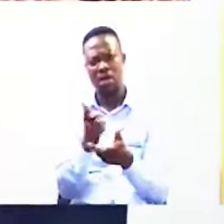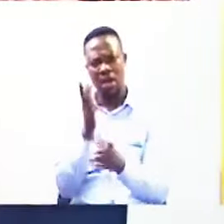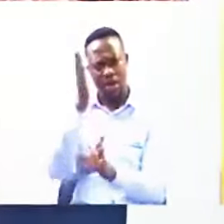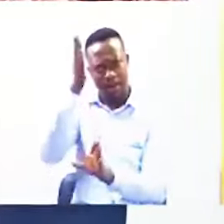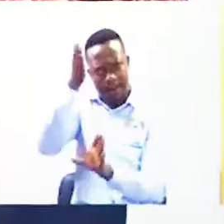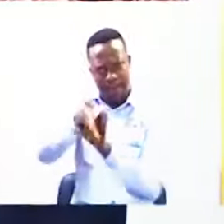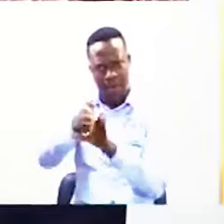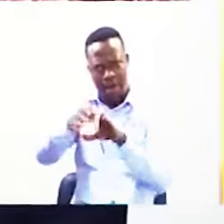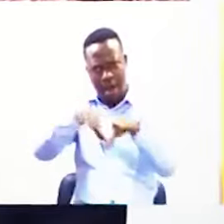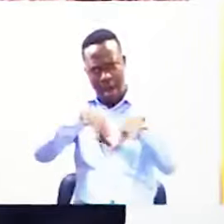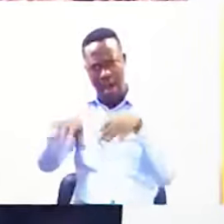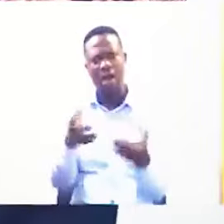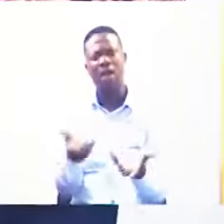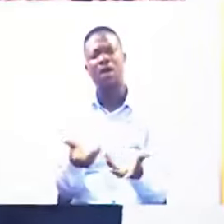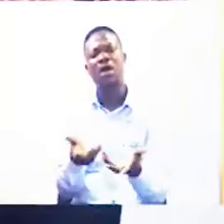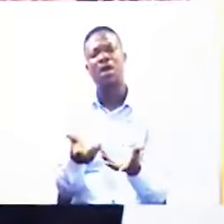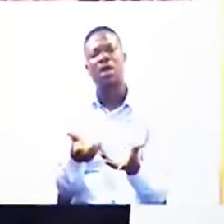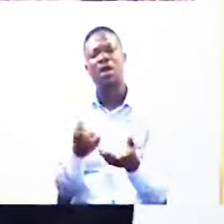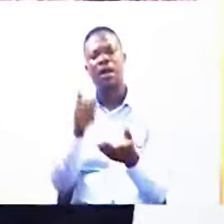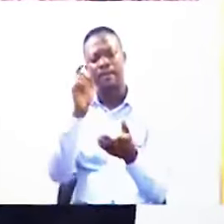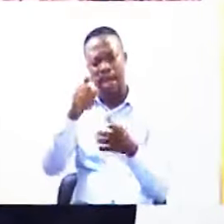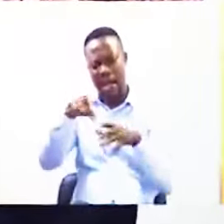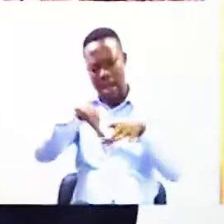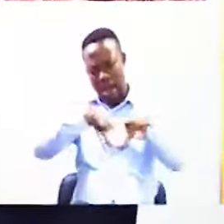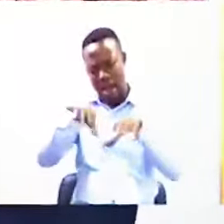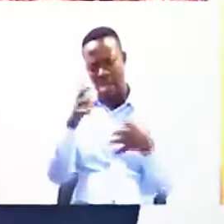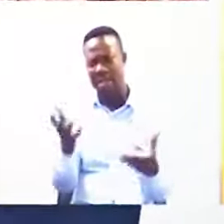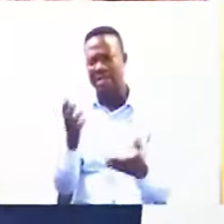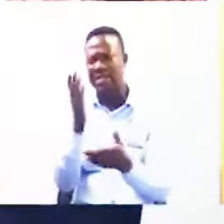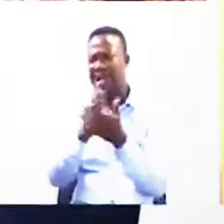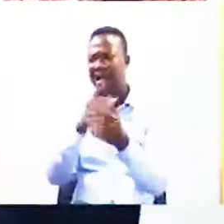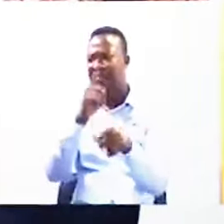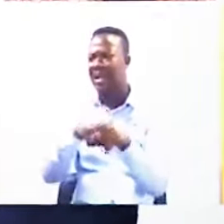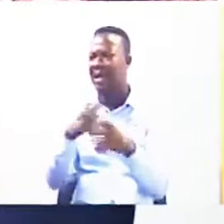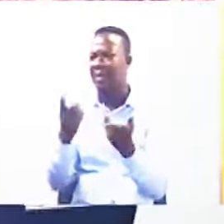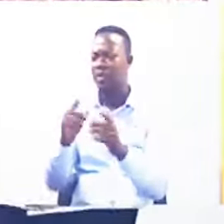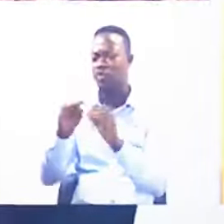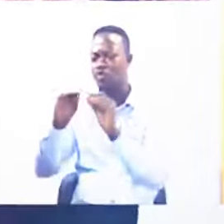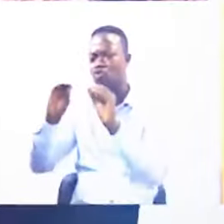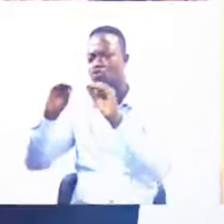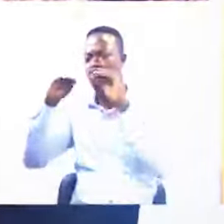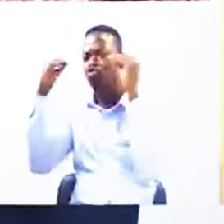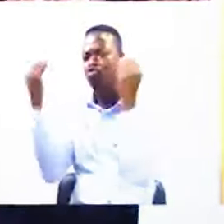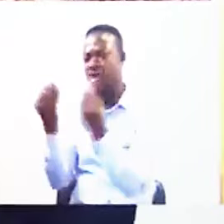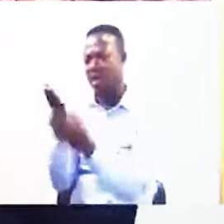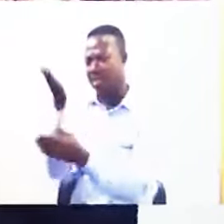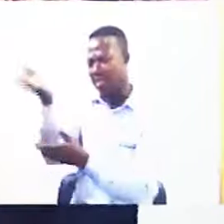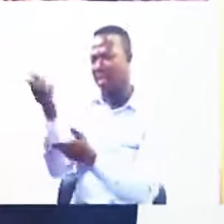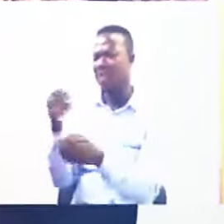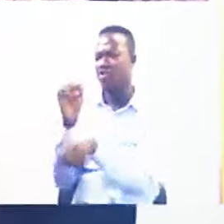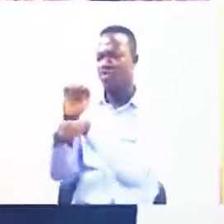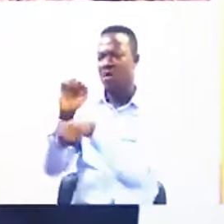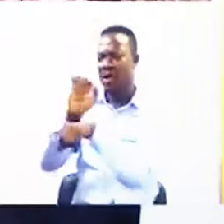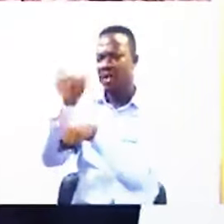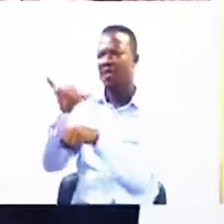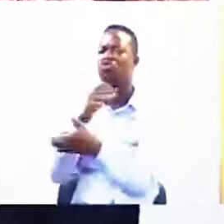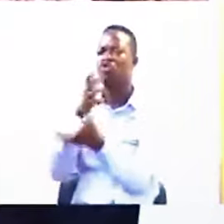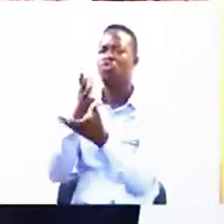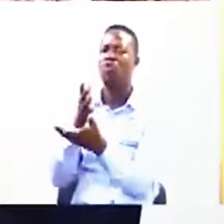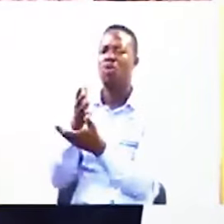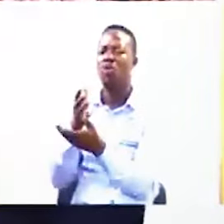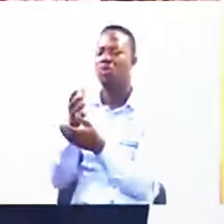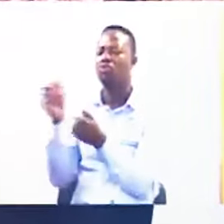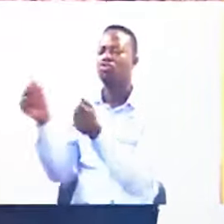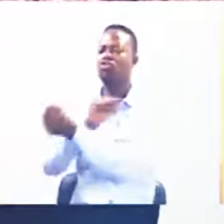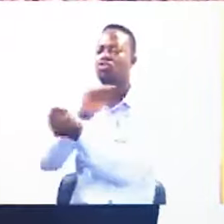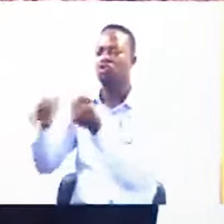help offending people because you need to save an organization. From rot and collapse.